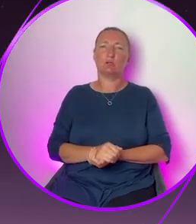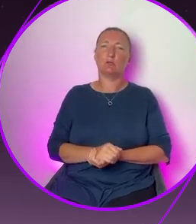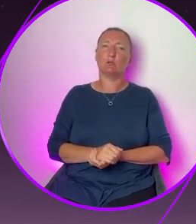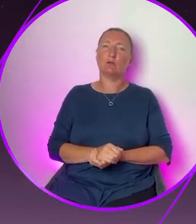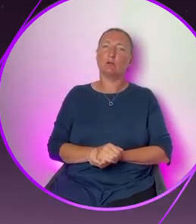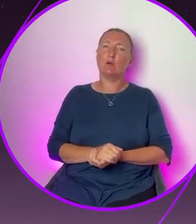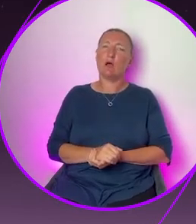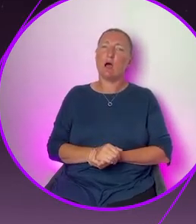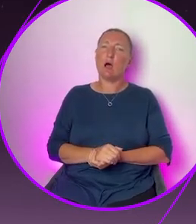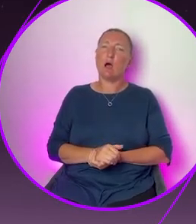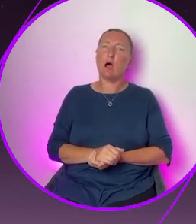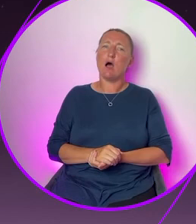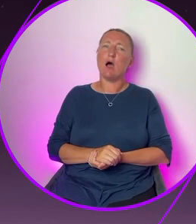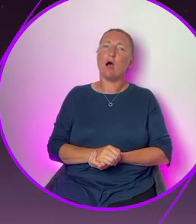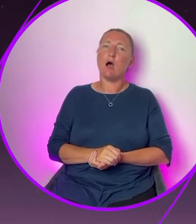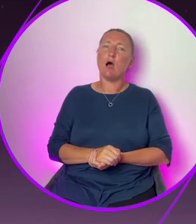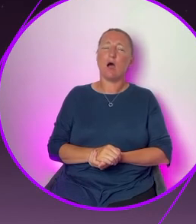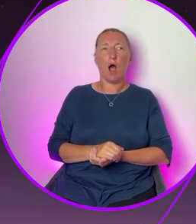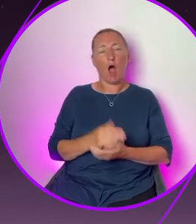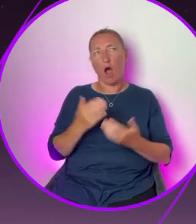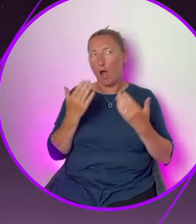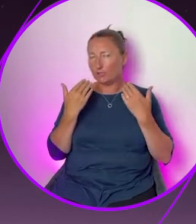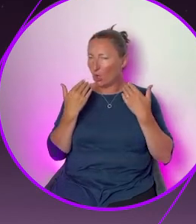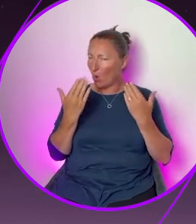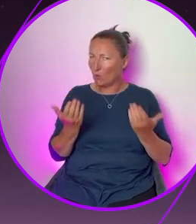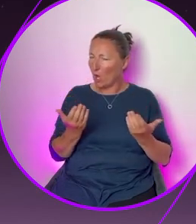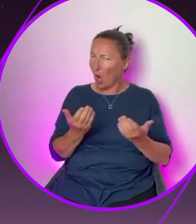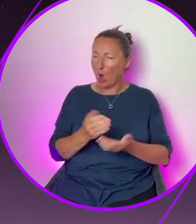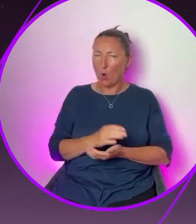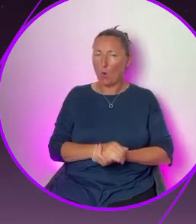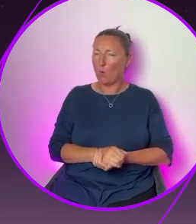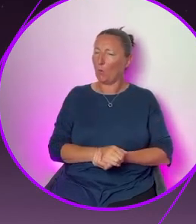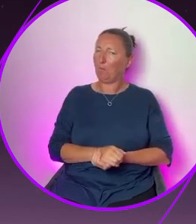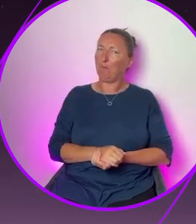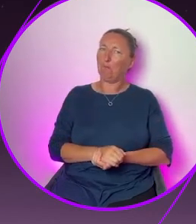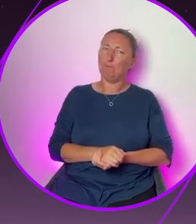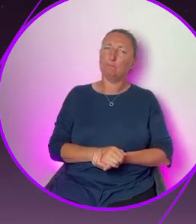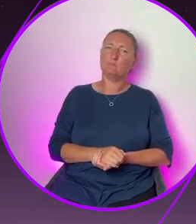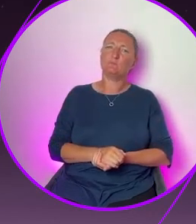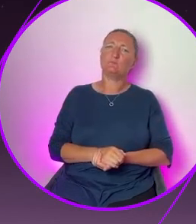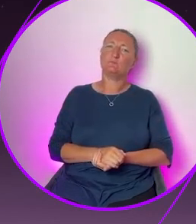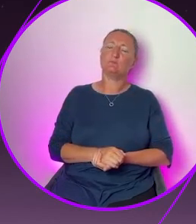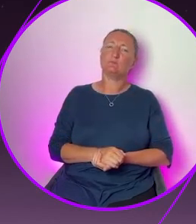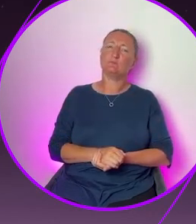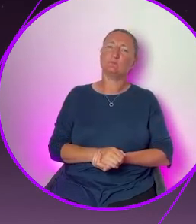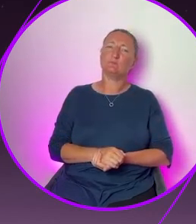I don't know if I know the answer to that one.